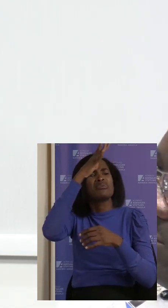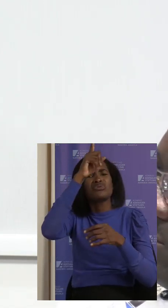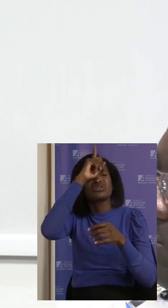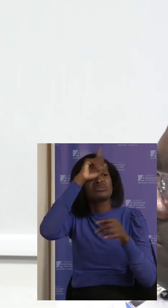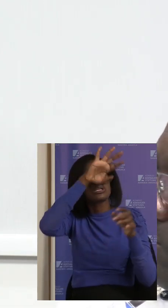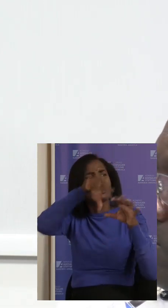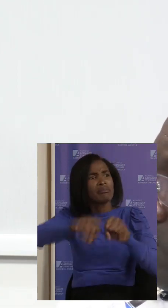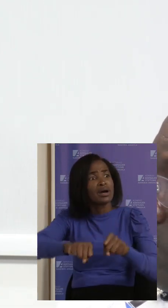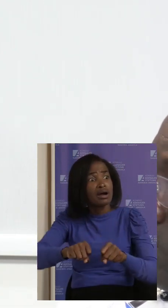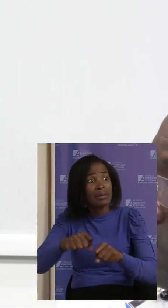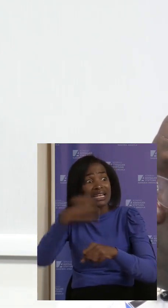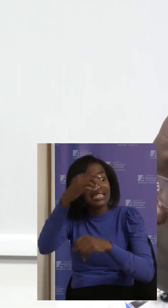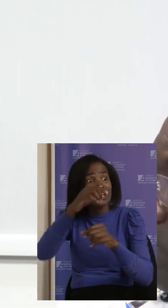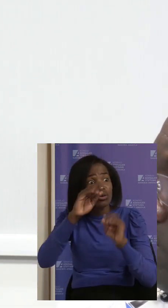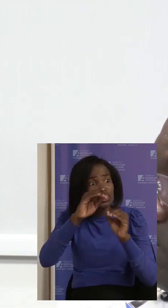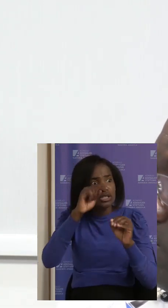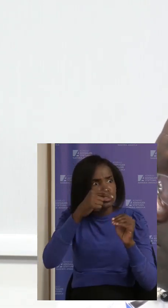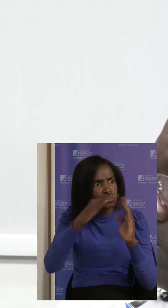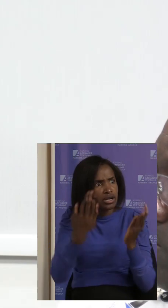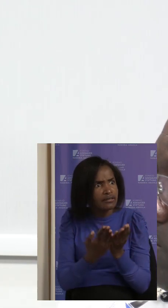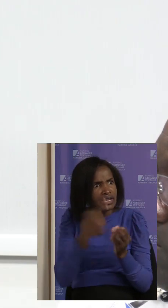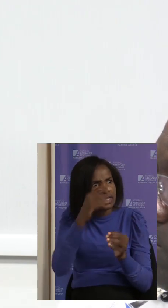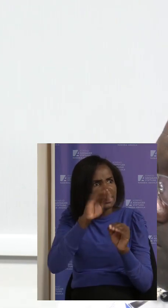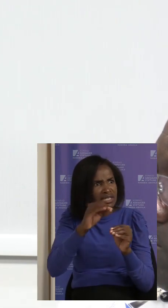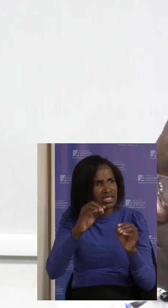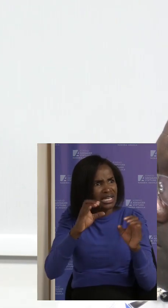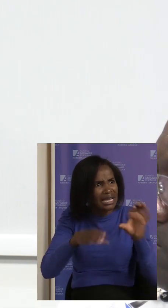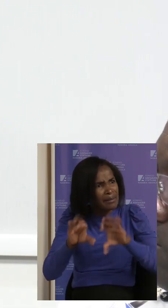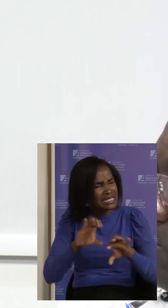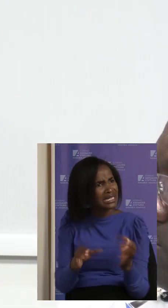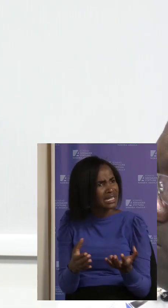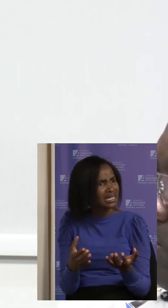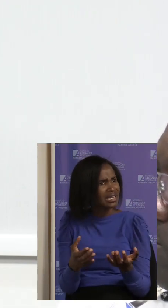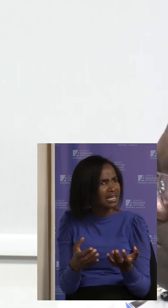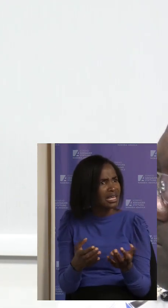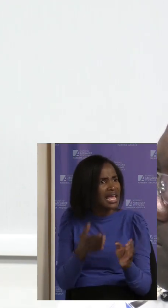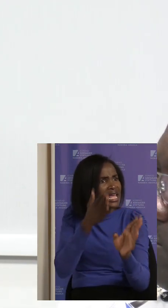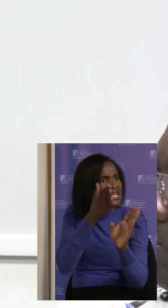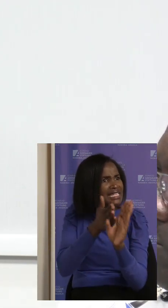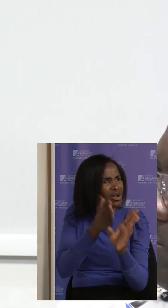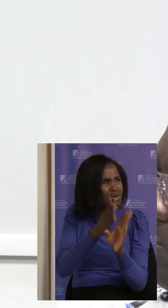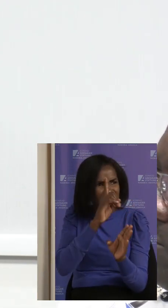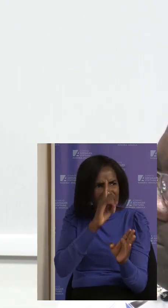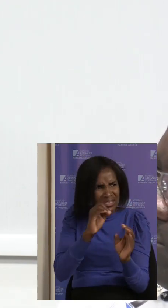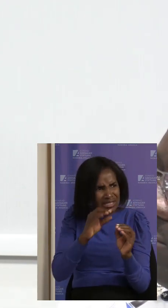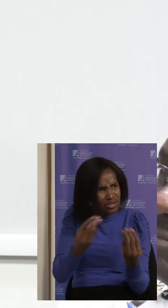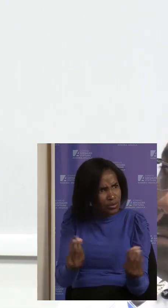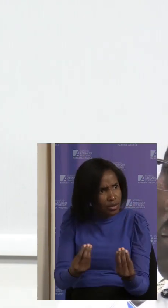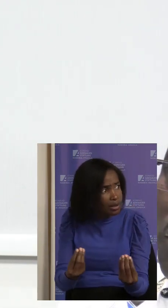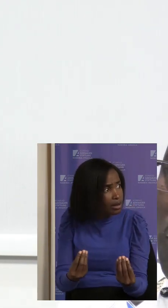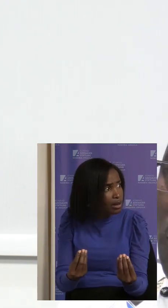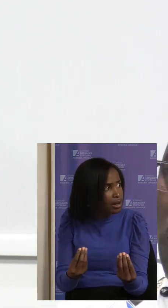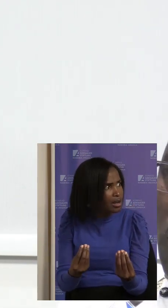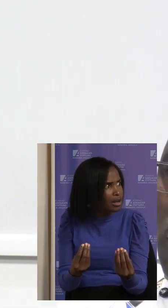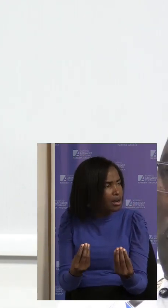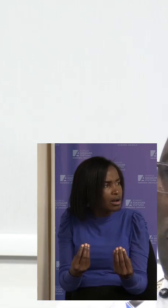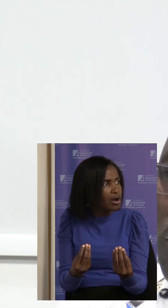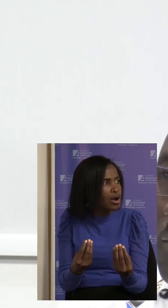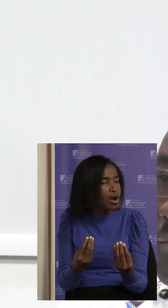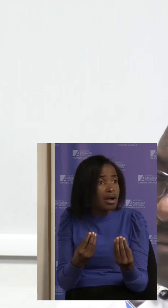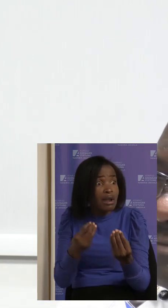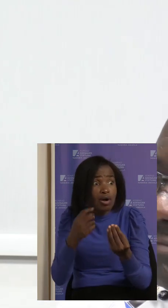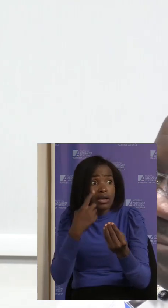is a geography teacher. This is a chemistry teacher. Then it's psychology of teaching learners, all manner of things in the